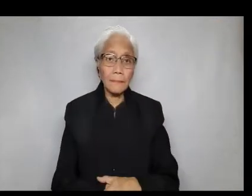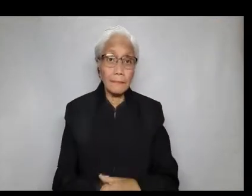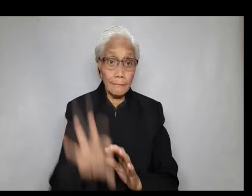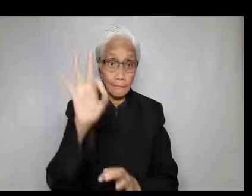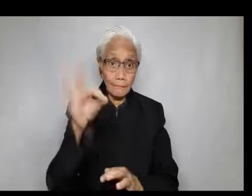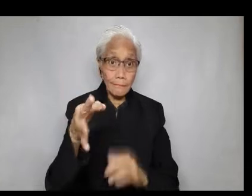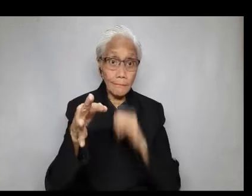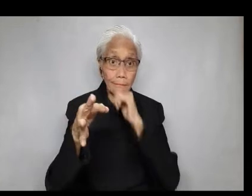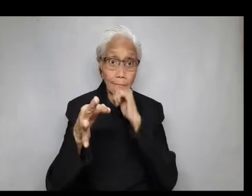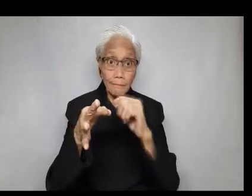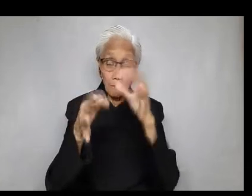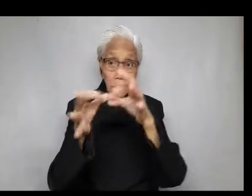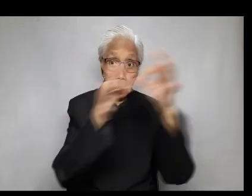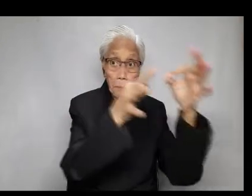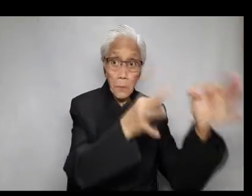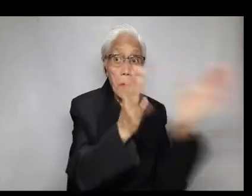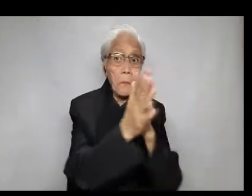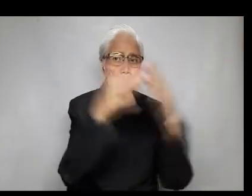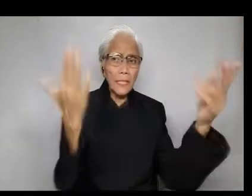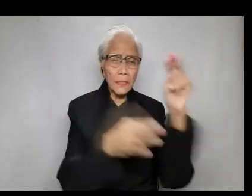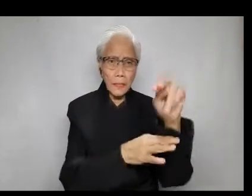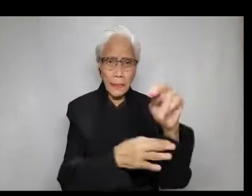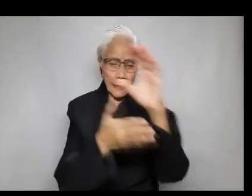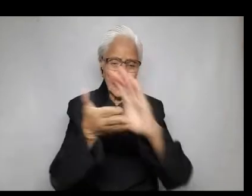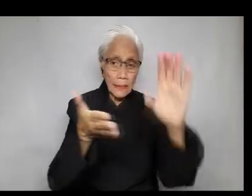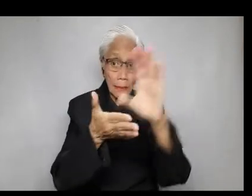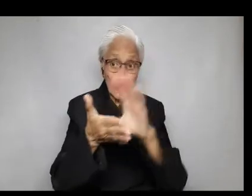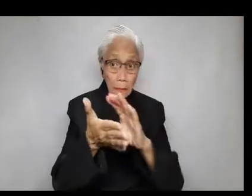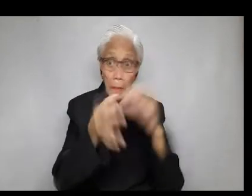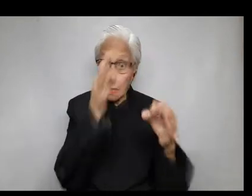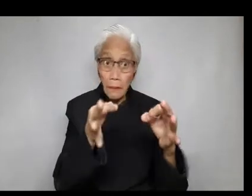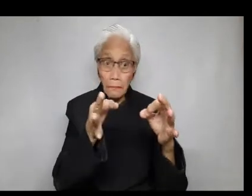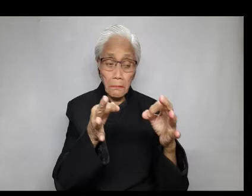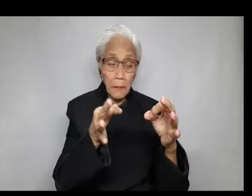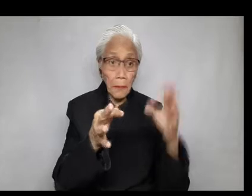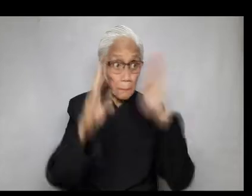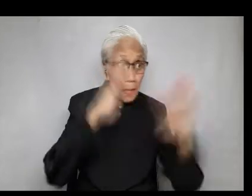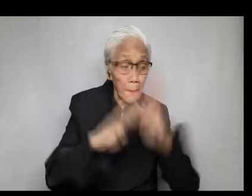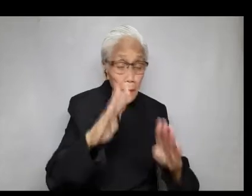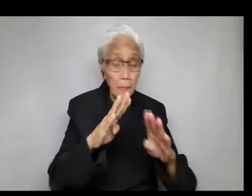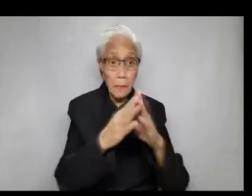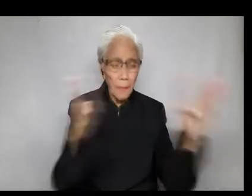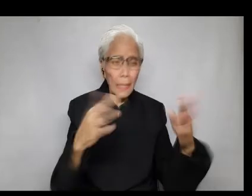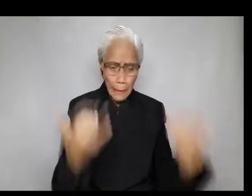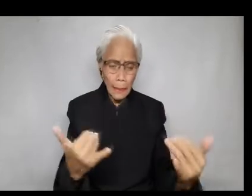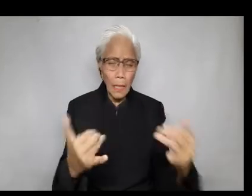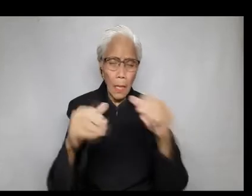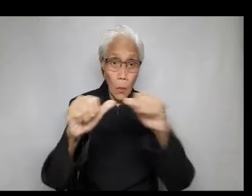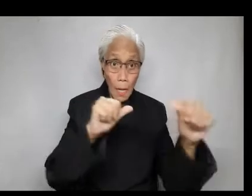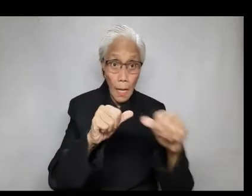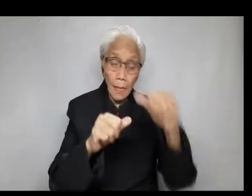business. Number 9, do not postpone much needed criticisms. If the issue is